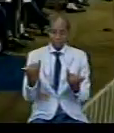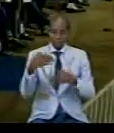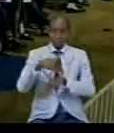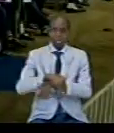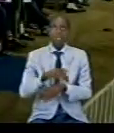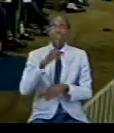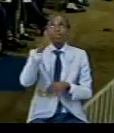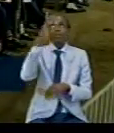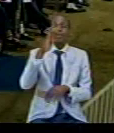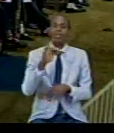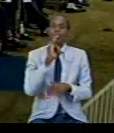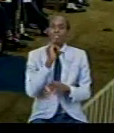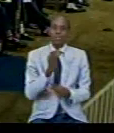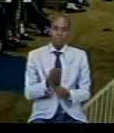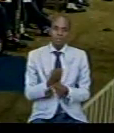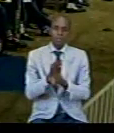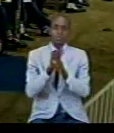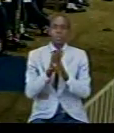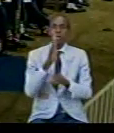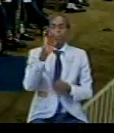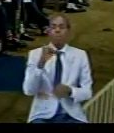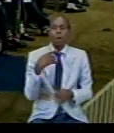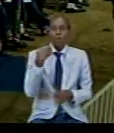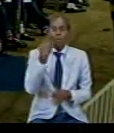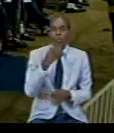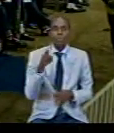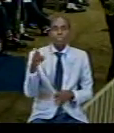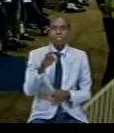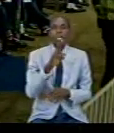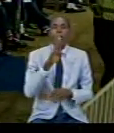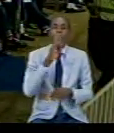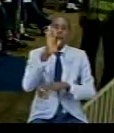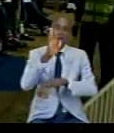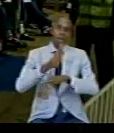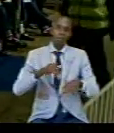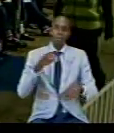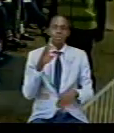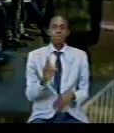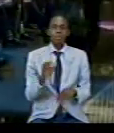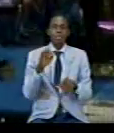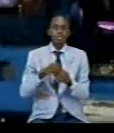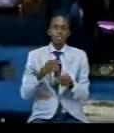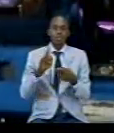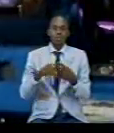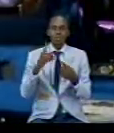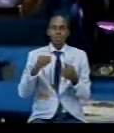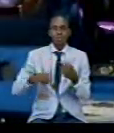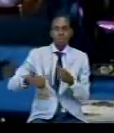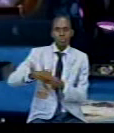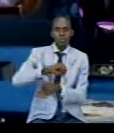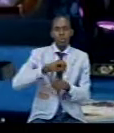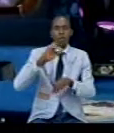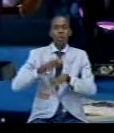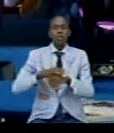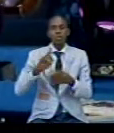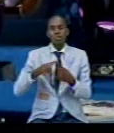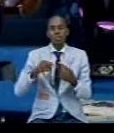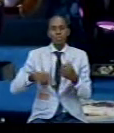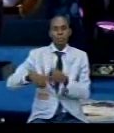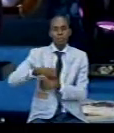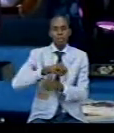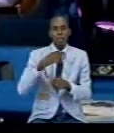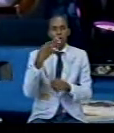by whom you are called into the fellowship, unto the fellowship of his